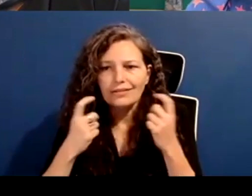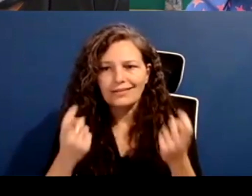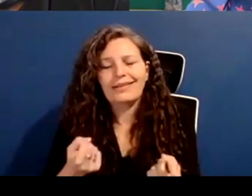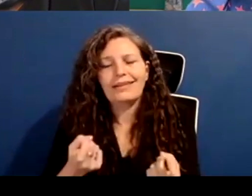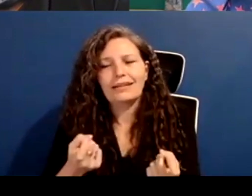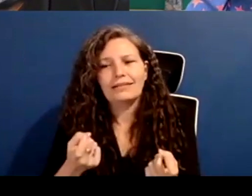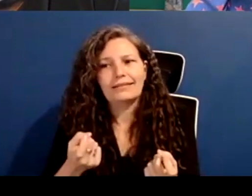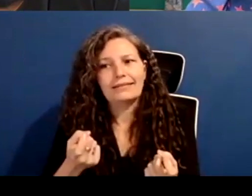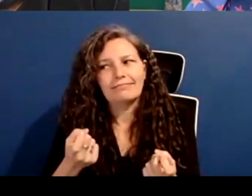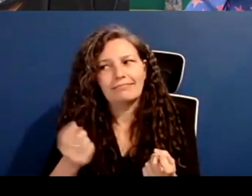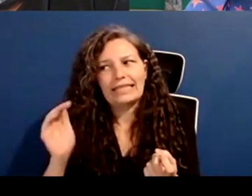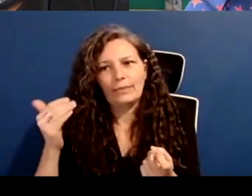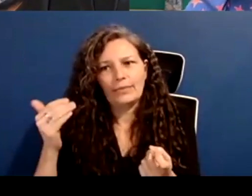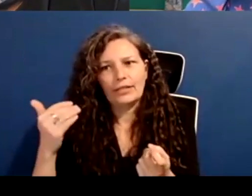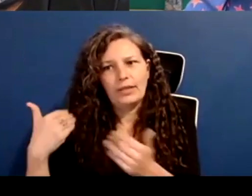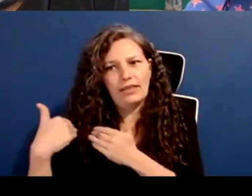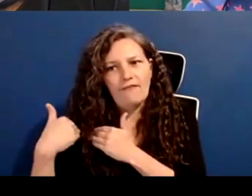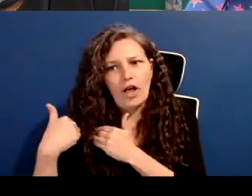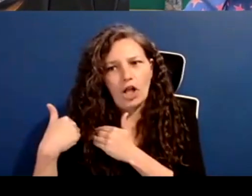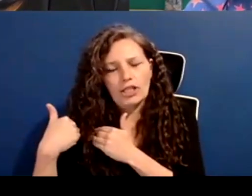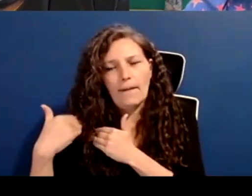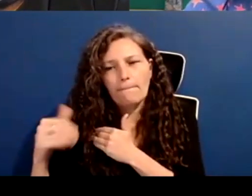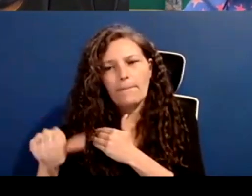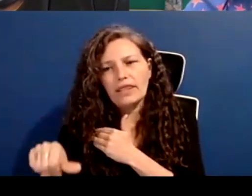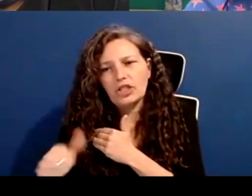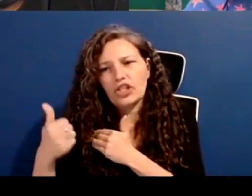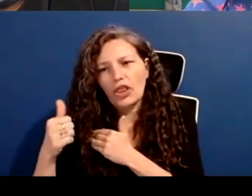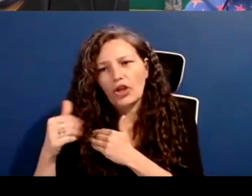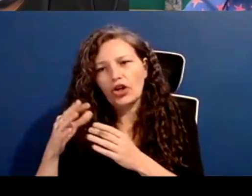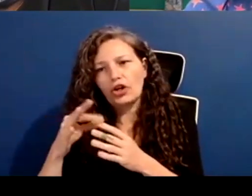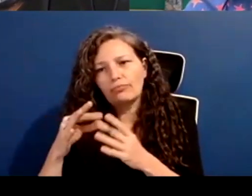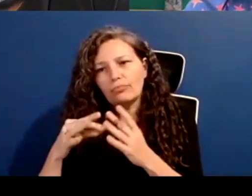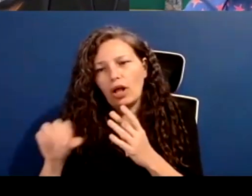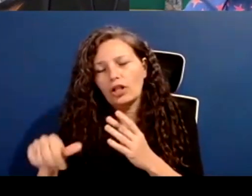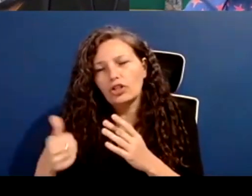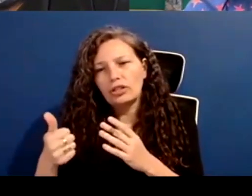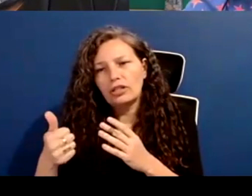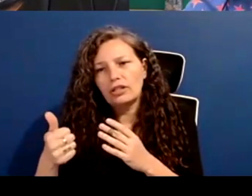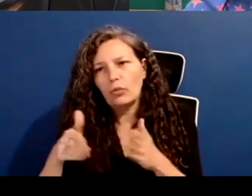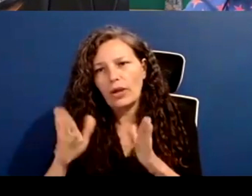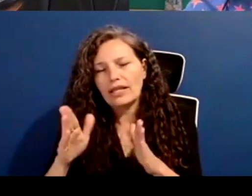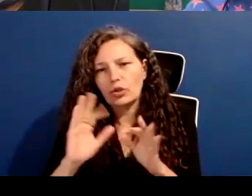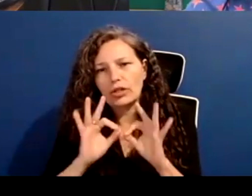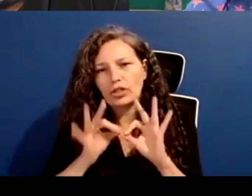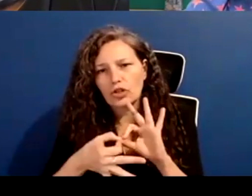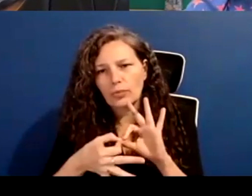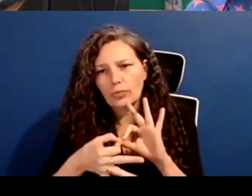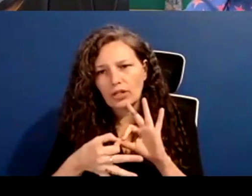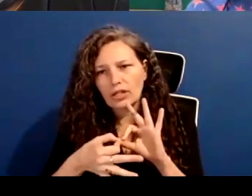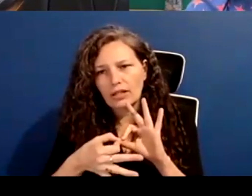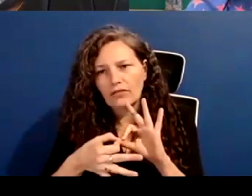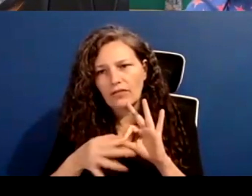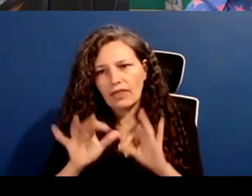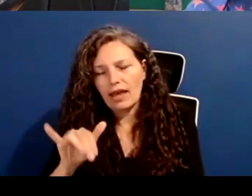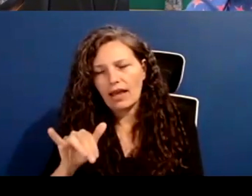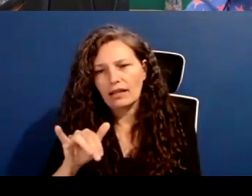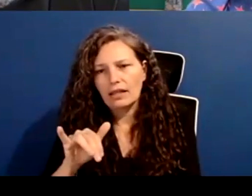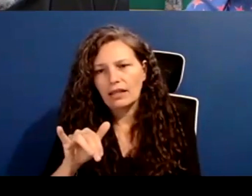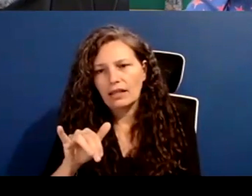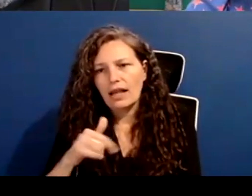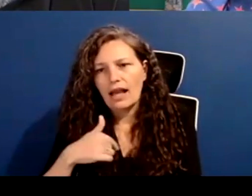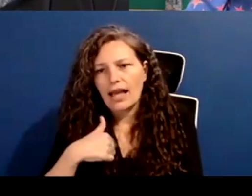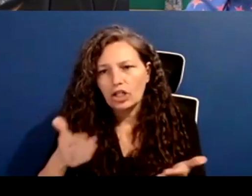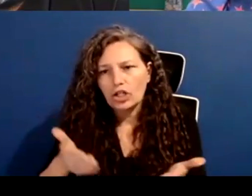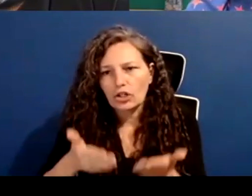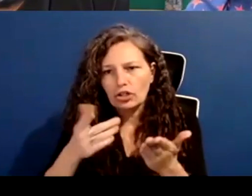other alternative ways of interpreting the fall. One being, I would encourage people to look up original